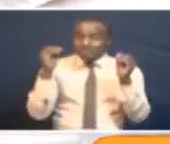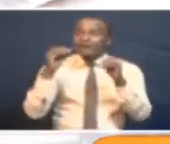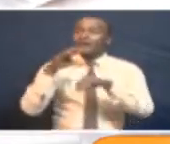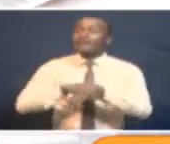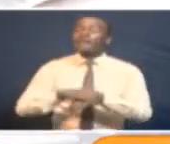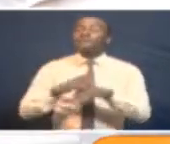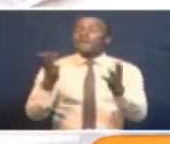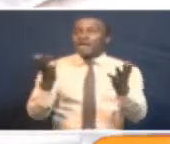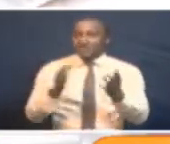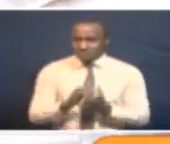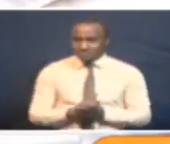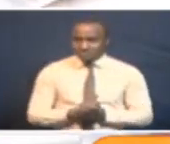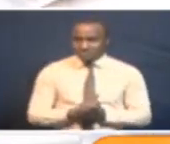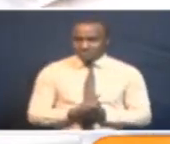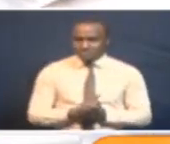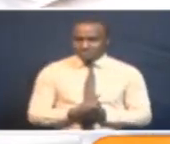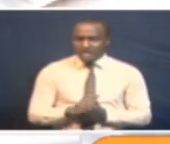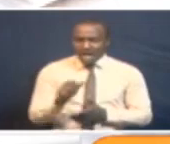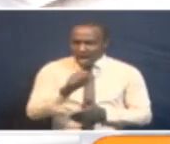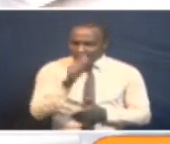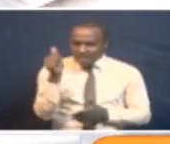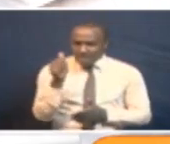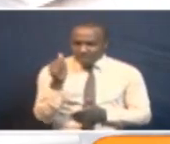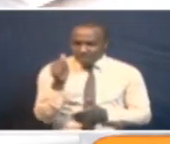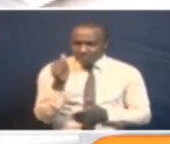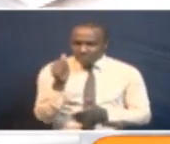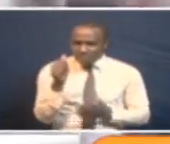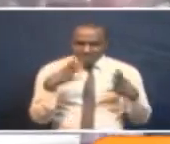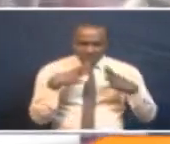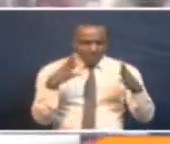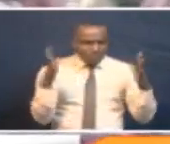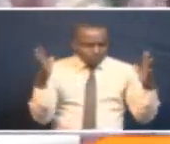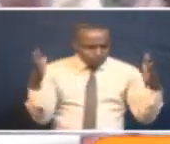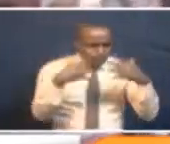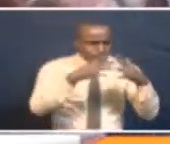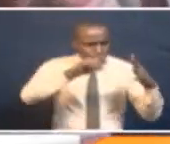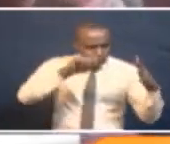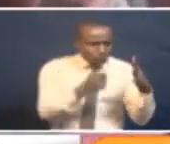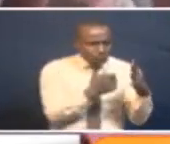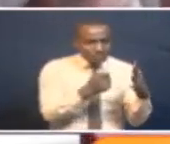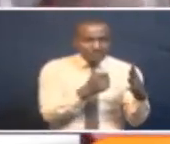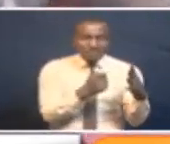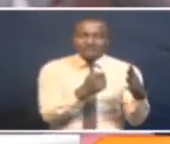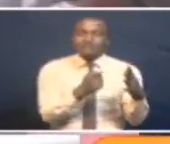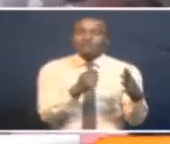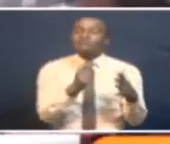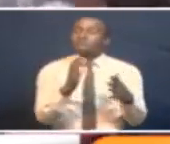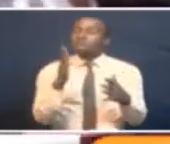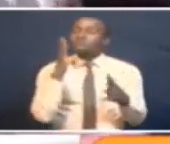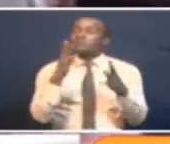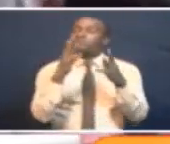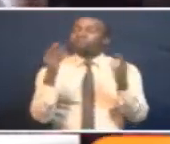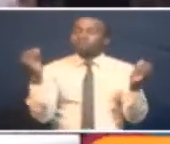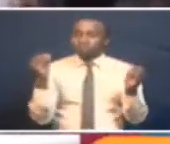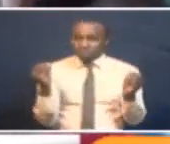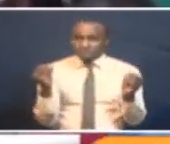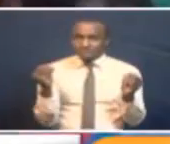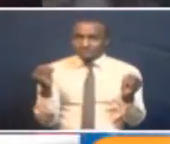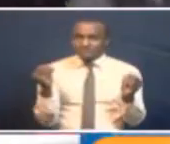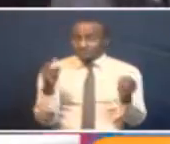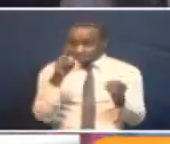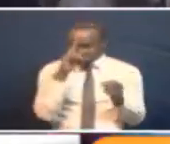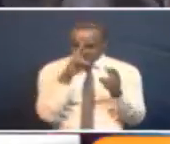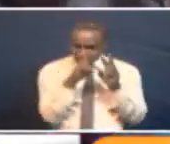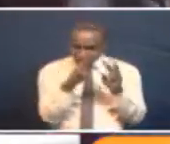wapi? Kama yule nilisikia alifungia watu hapa mpaka sasa inasikia hajapatikana. An influx of foreign traders also being explored by detectives as